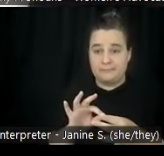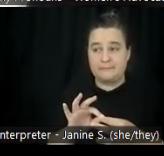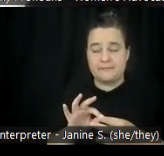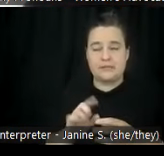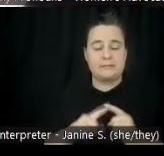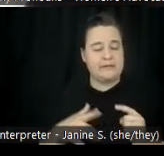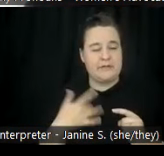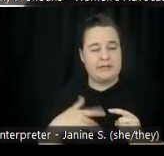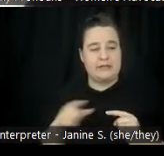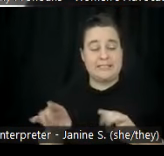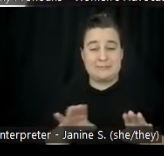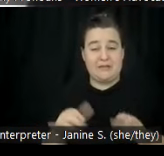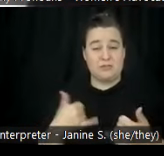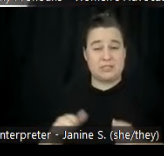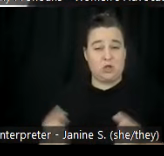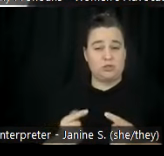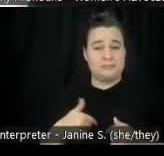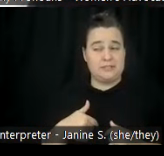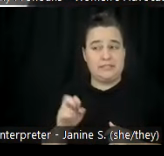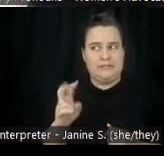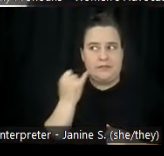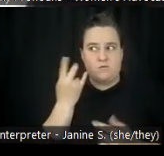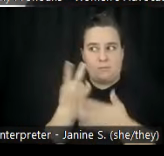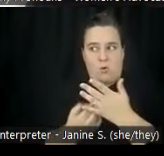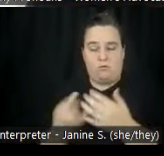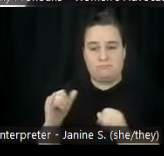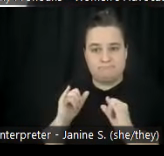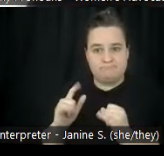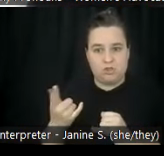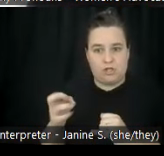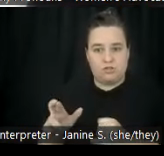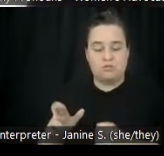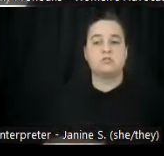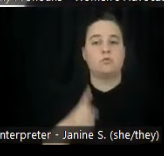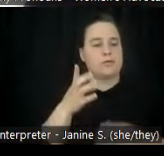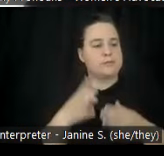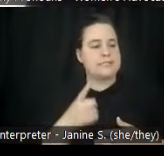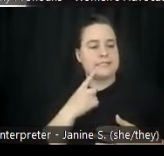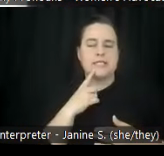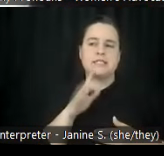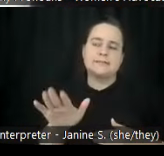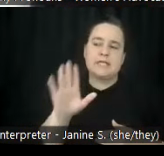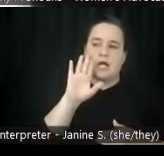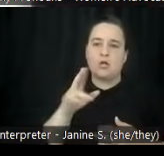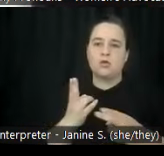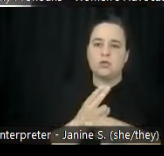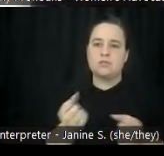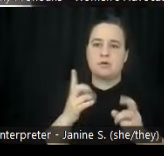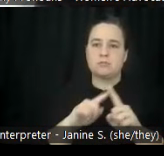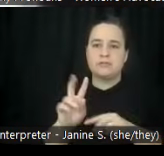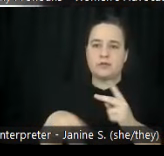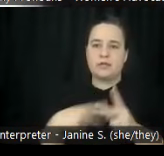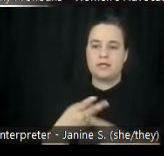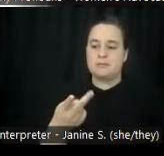I feel like this behavior is still harmful, even if we're both the same gender. One person might say, I know you use multiple sets of pronouns, how